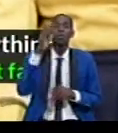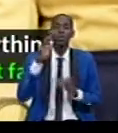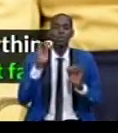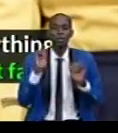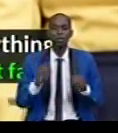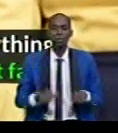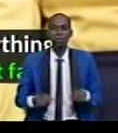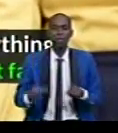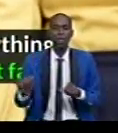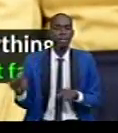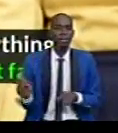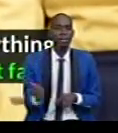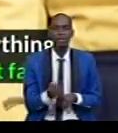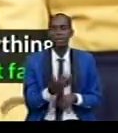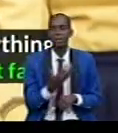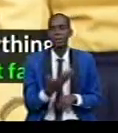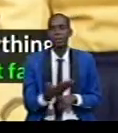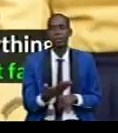sure, God can do